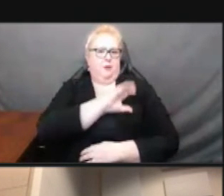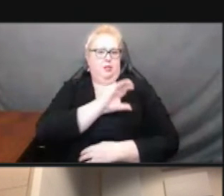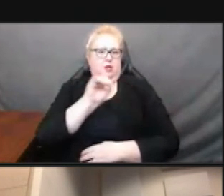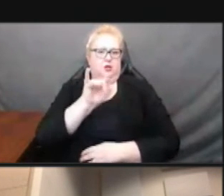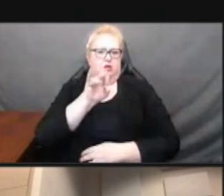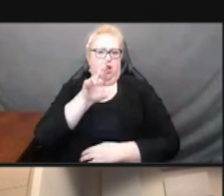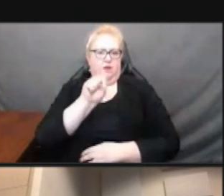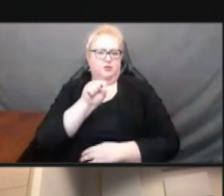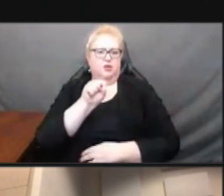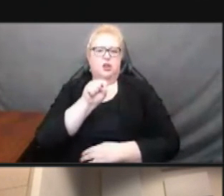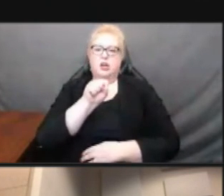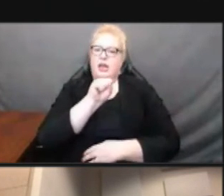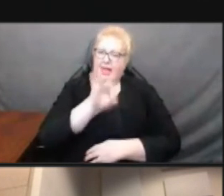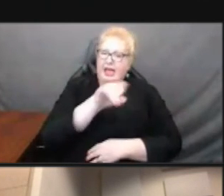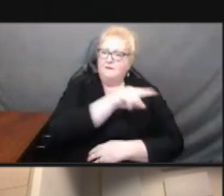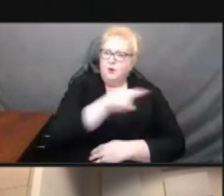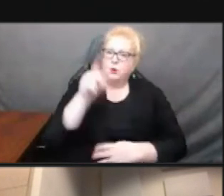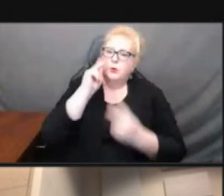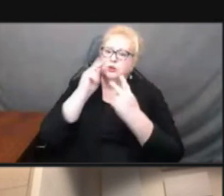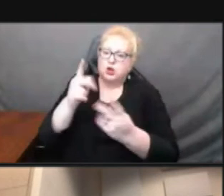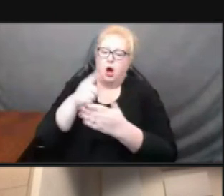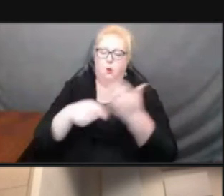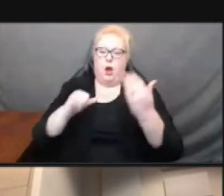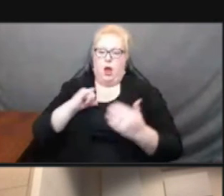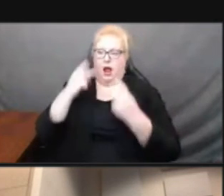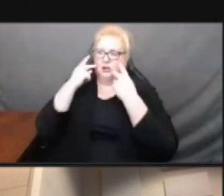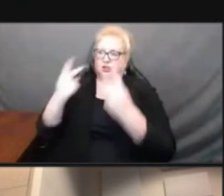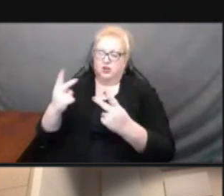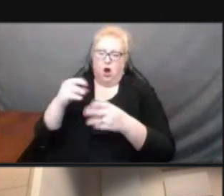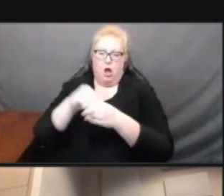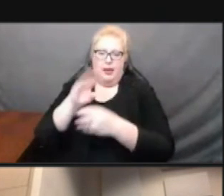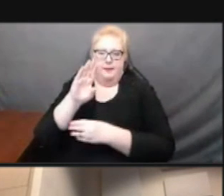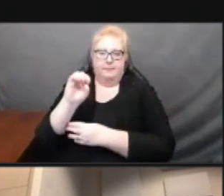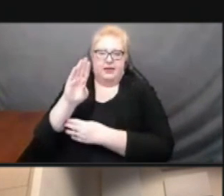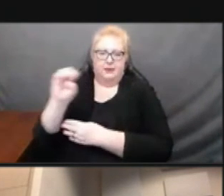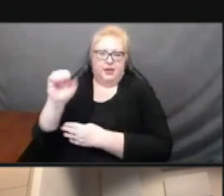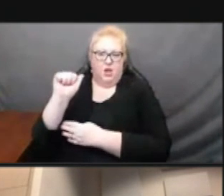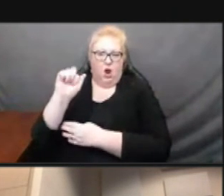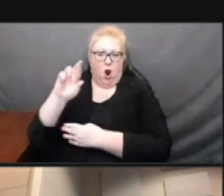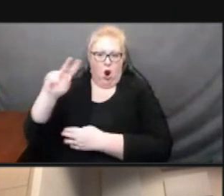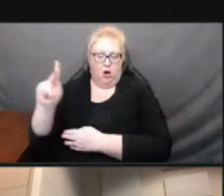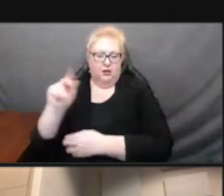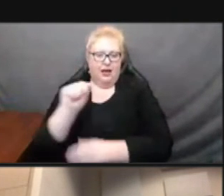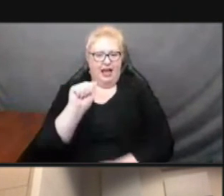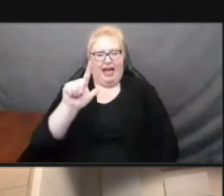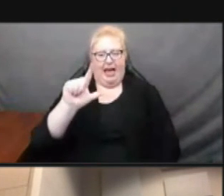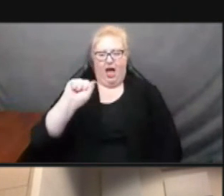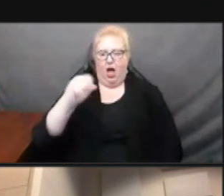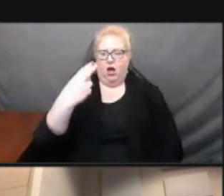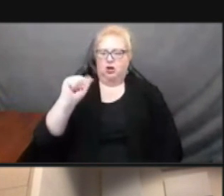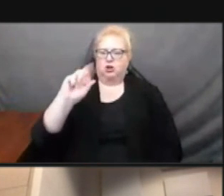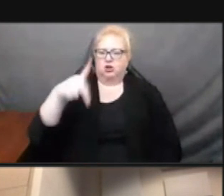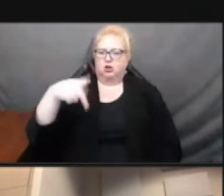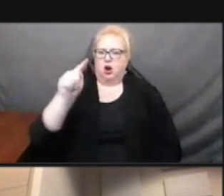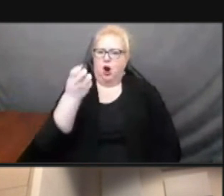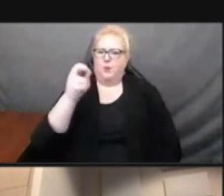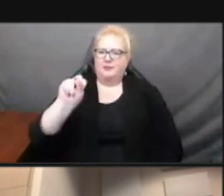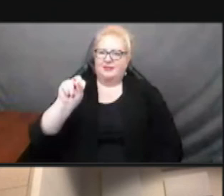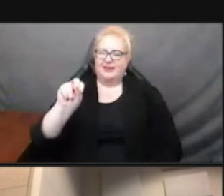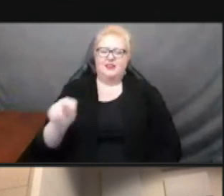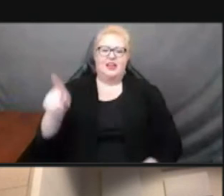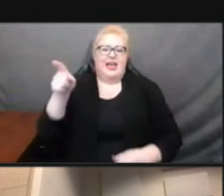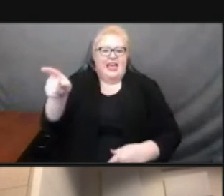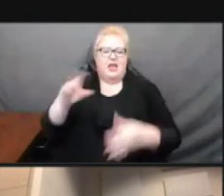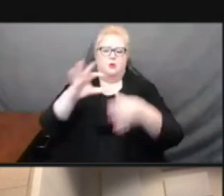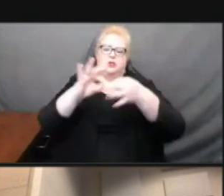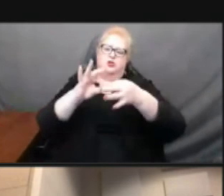Beebe, Arkansas? Al Sharpton addressing a crowd, a sea of white people from